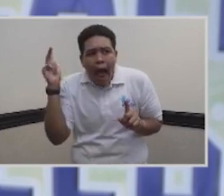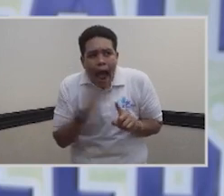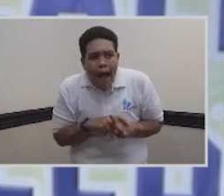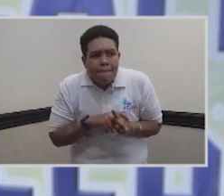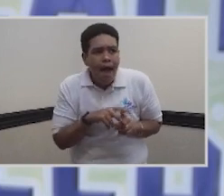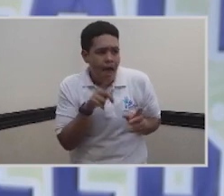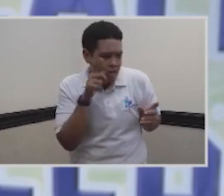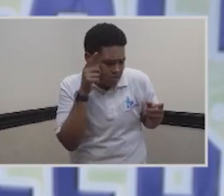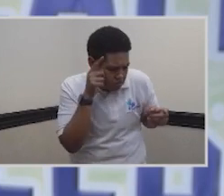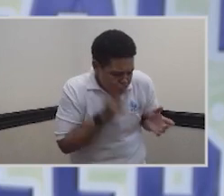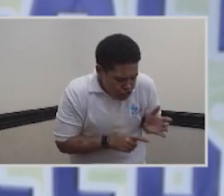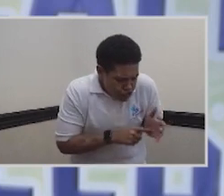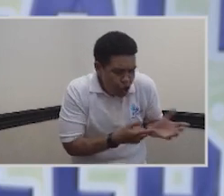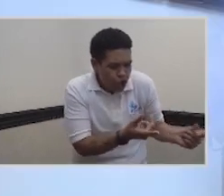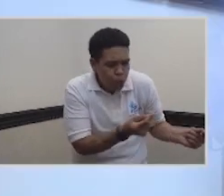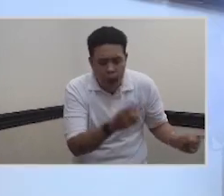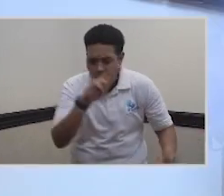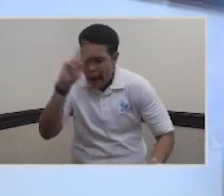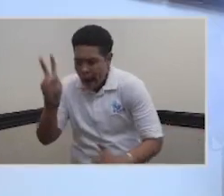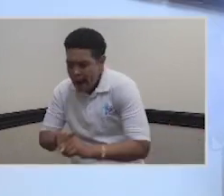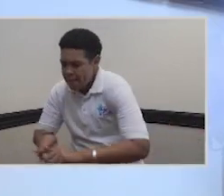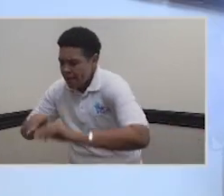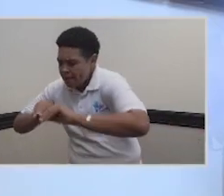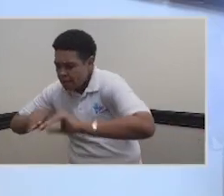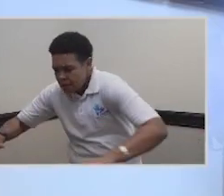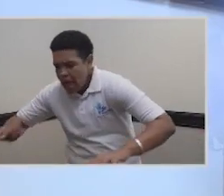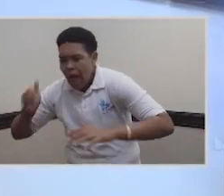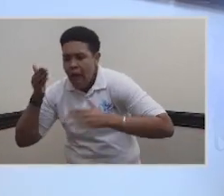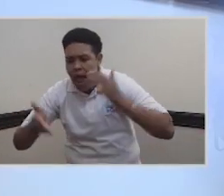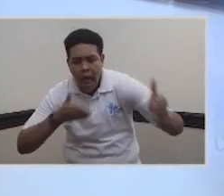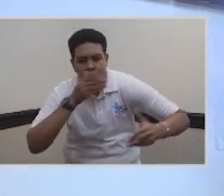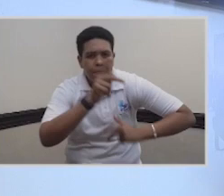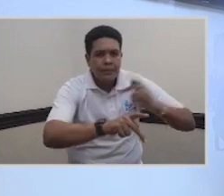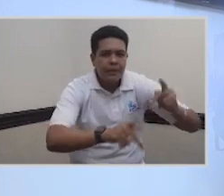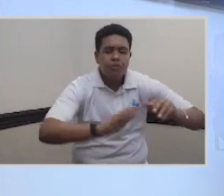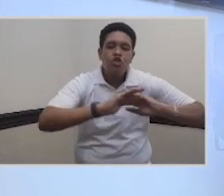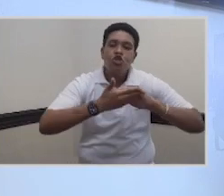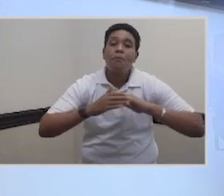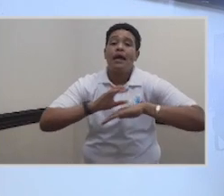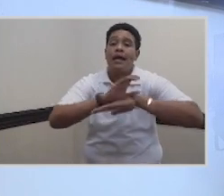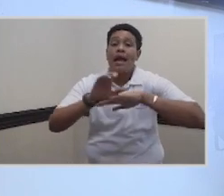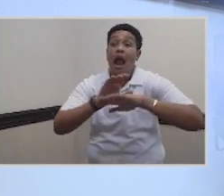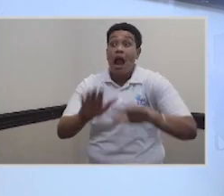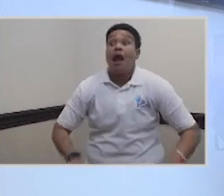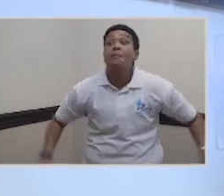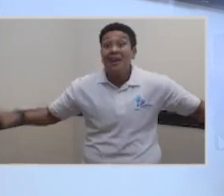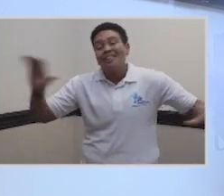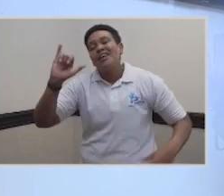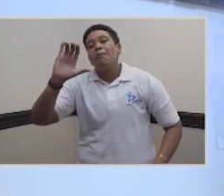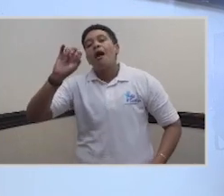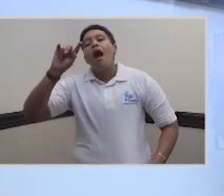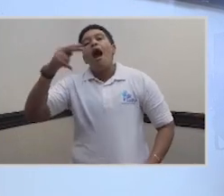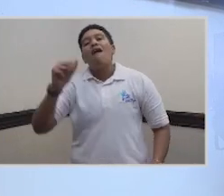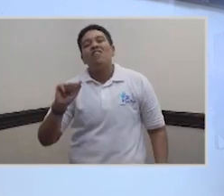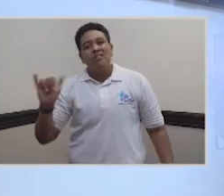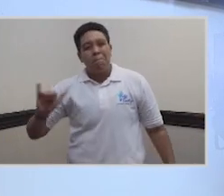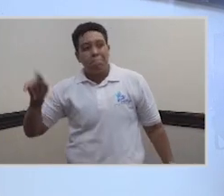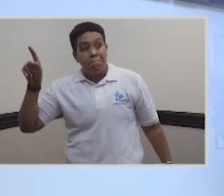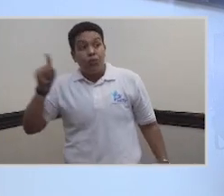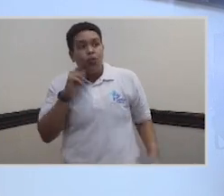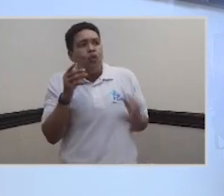people, Jamaicans, communities like ours, regionally, like CARFA's work, to